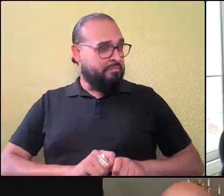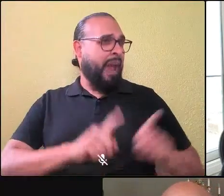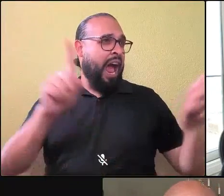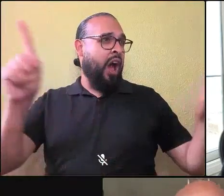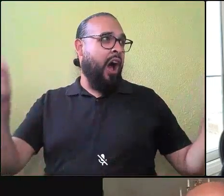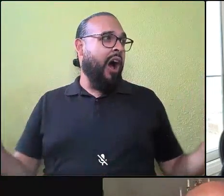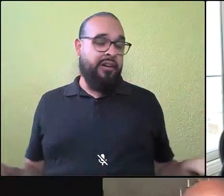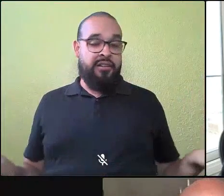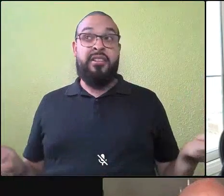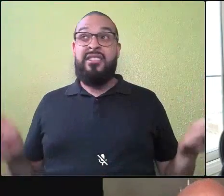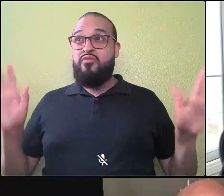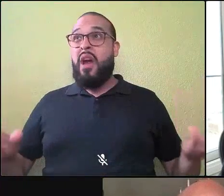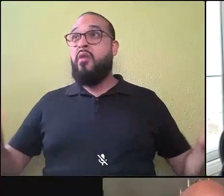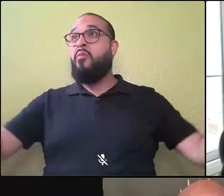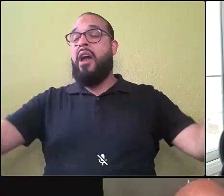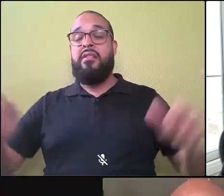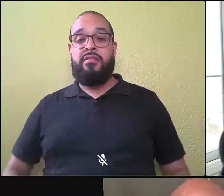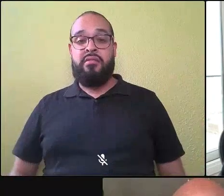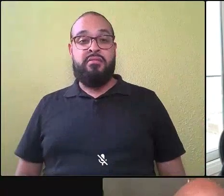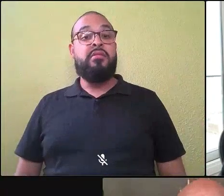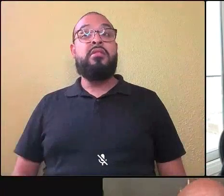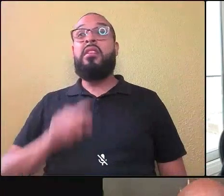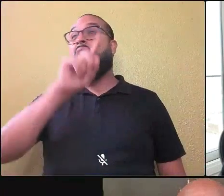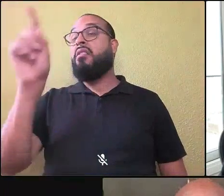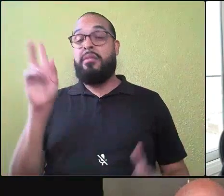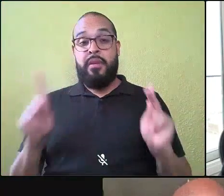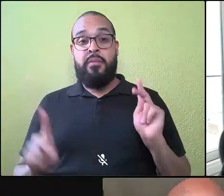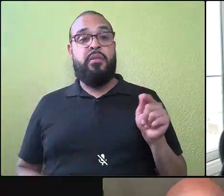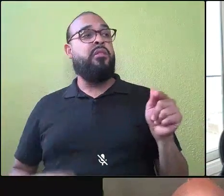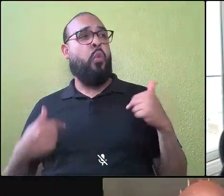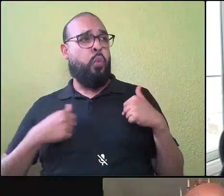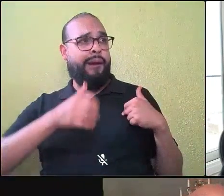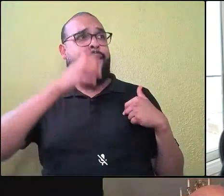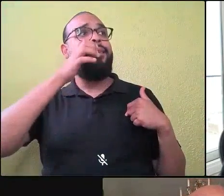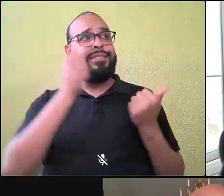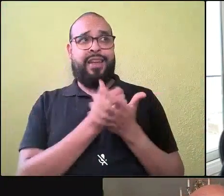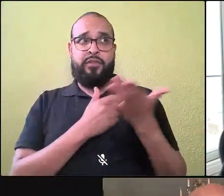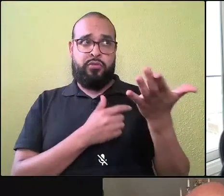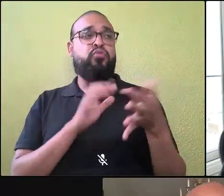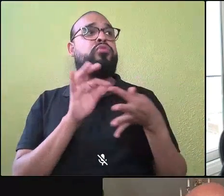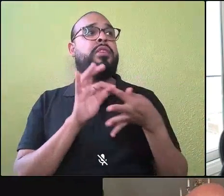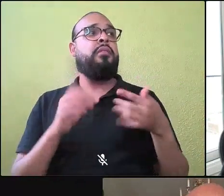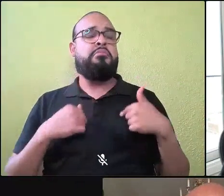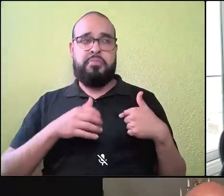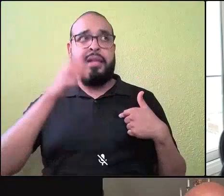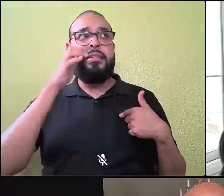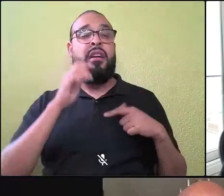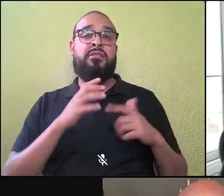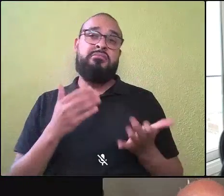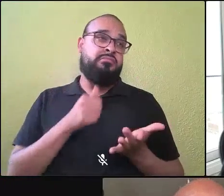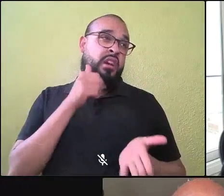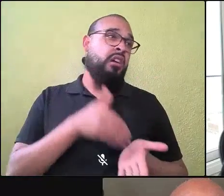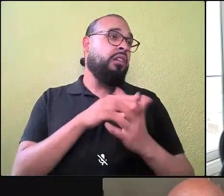There are a lot of people who say, "Oh, I listen to all the things you guys are saying, or I listen to what you're writing. I don't contribute much, but keep doing it." And every time I think you're leading a community, you got to